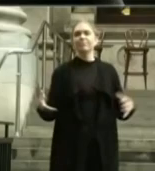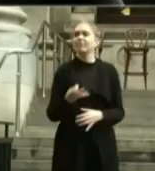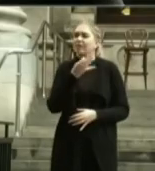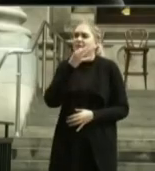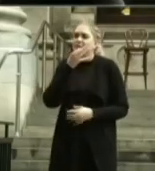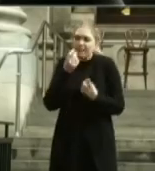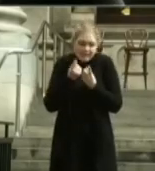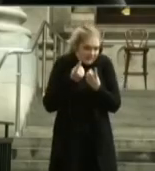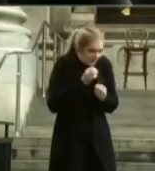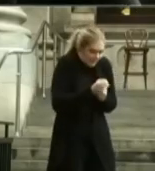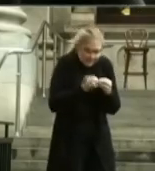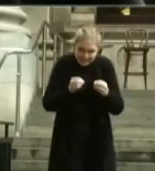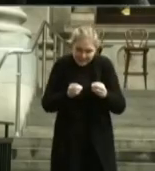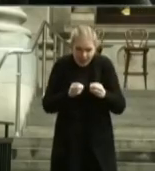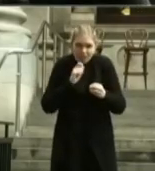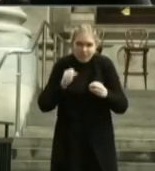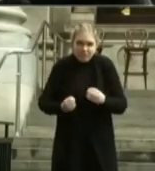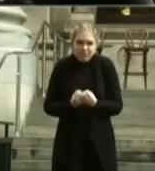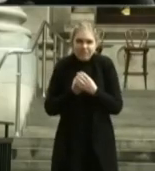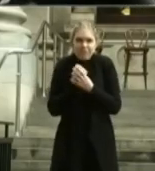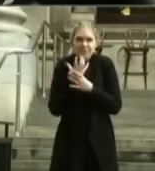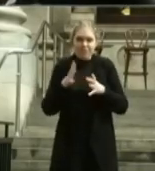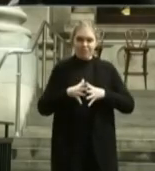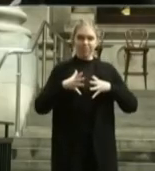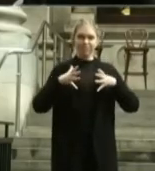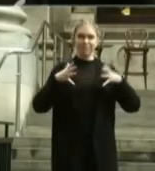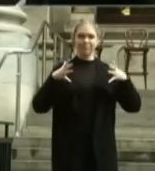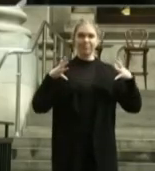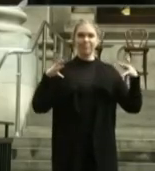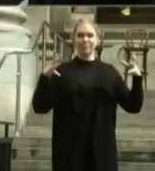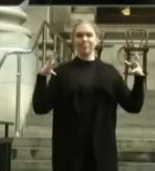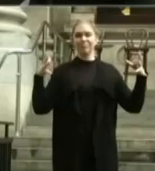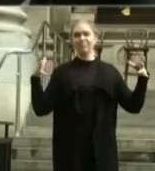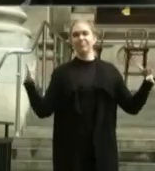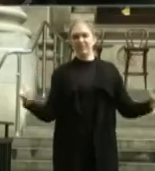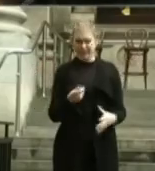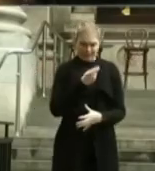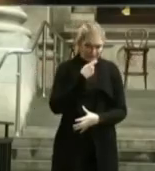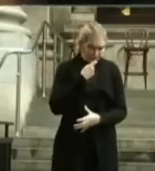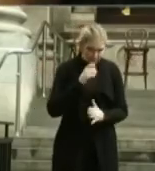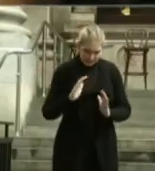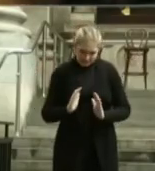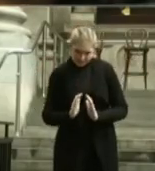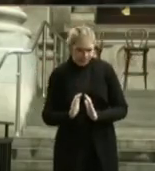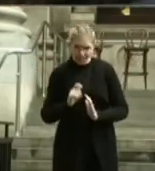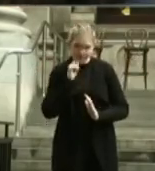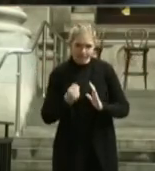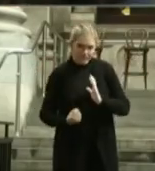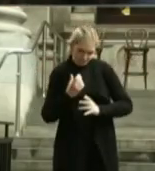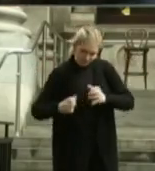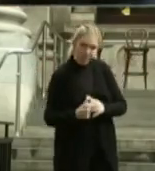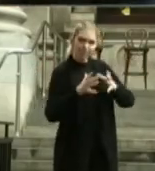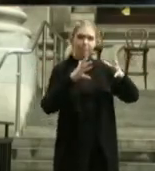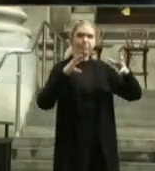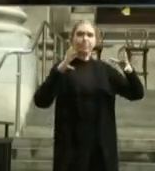grow. From little things, big things grow. From little